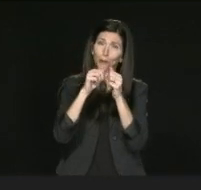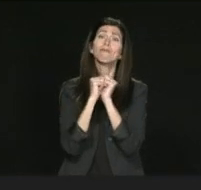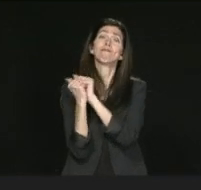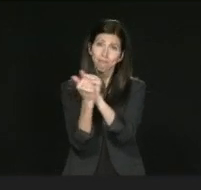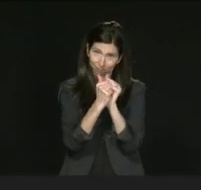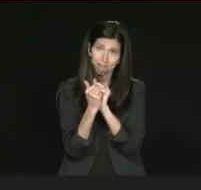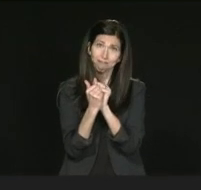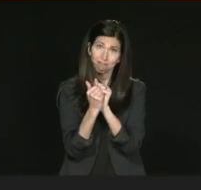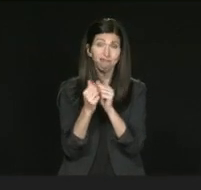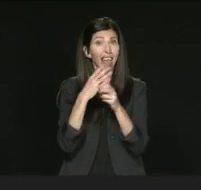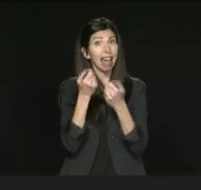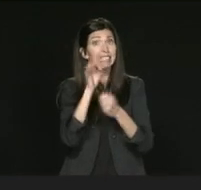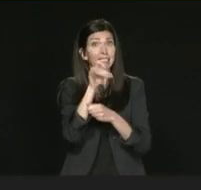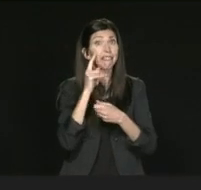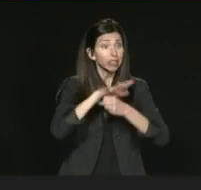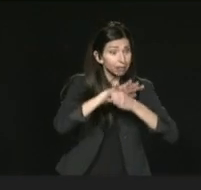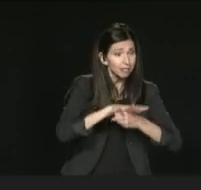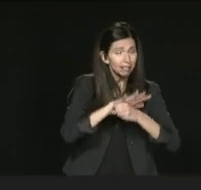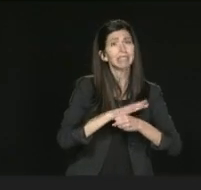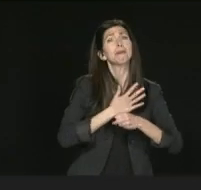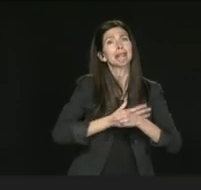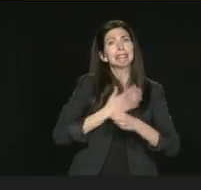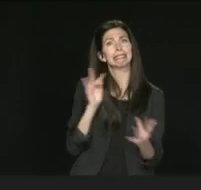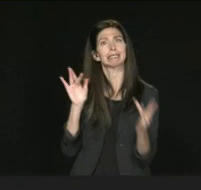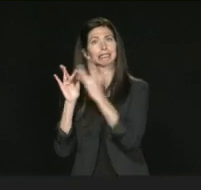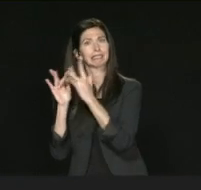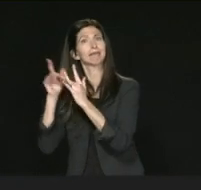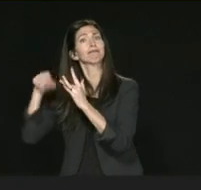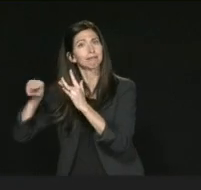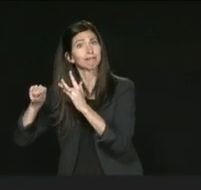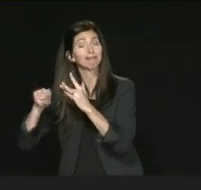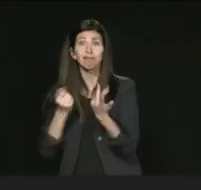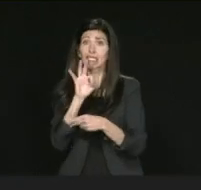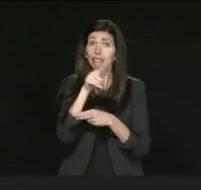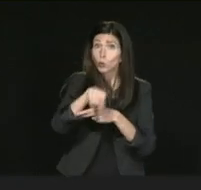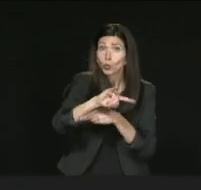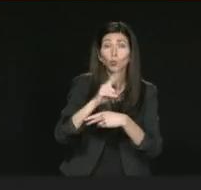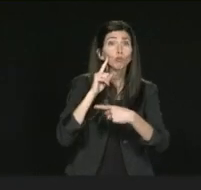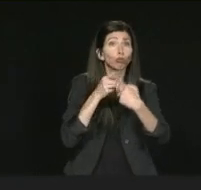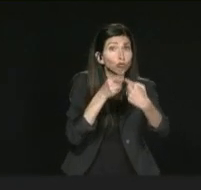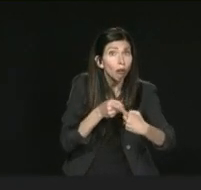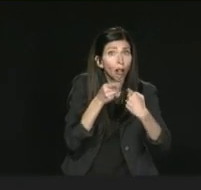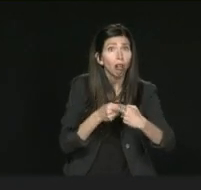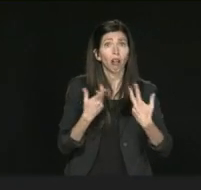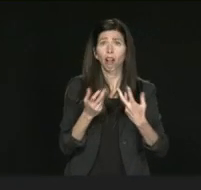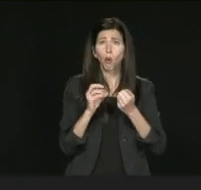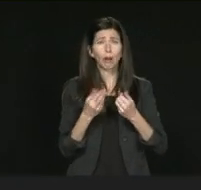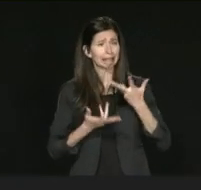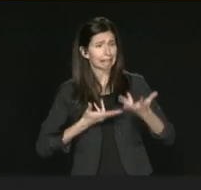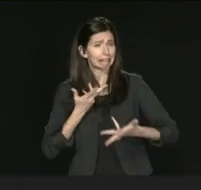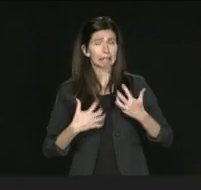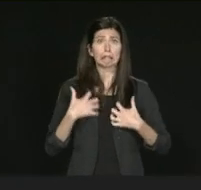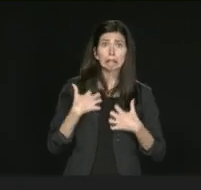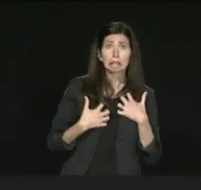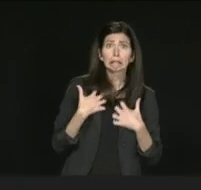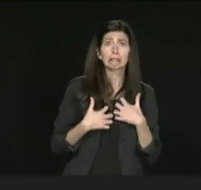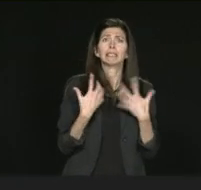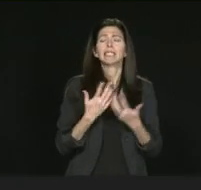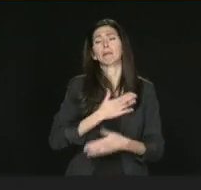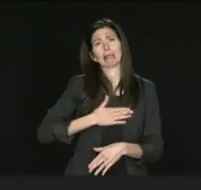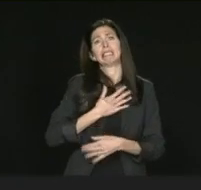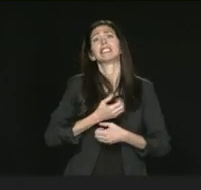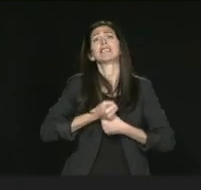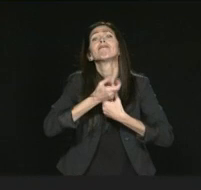to speak up and talk if you are struggling with the weight of what you're feeling. Talking things out can help